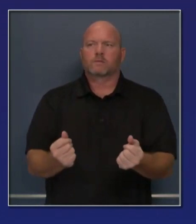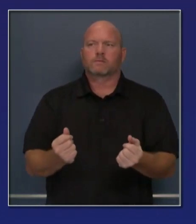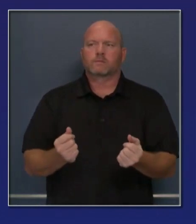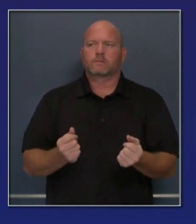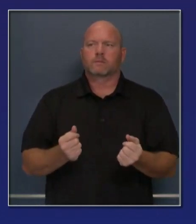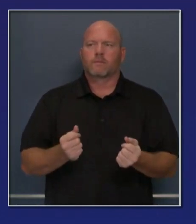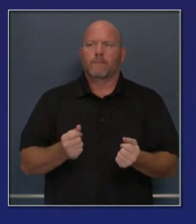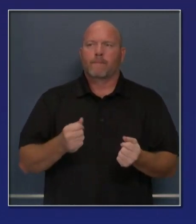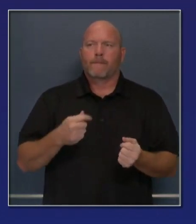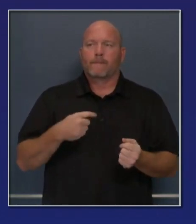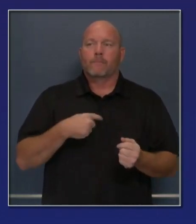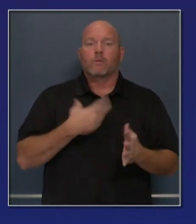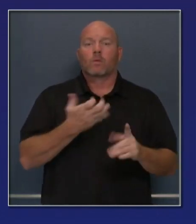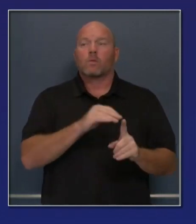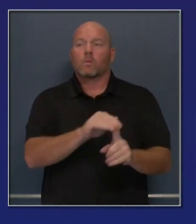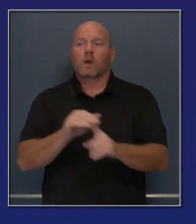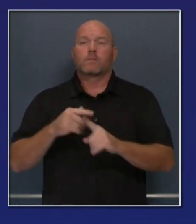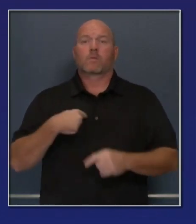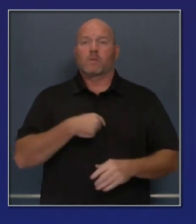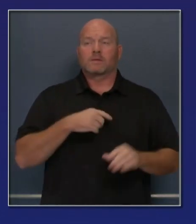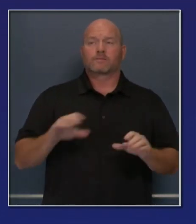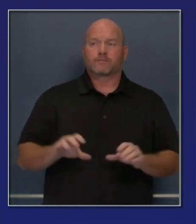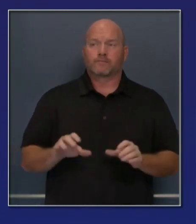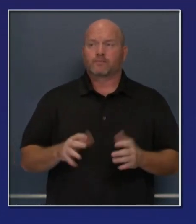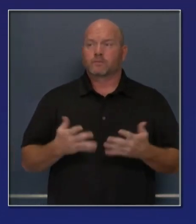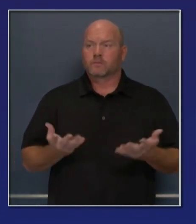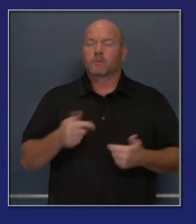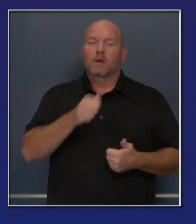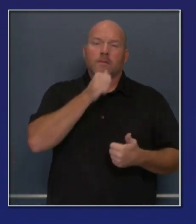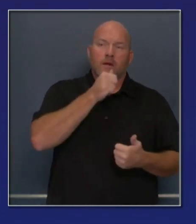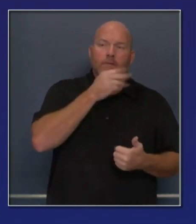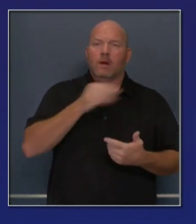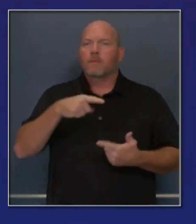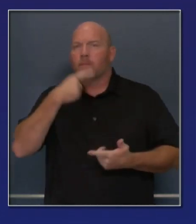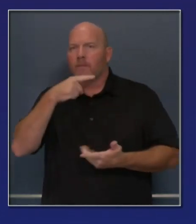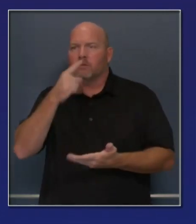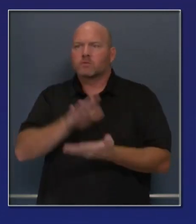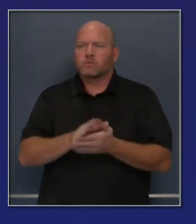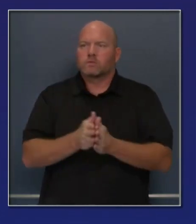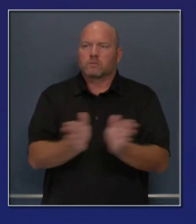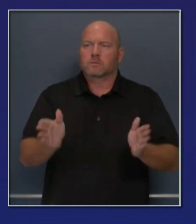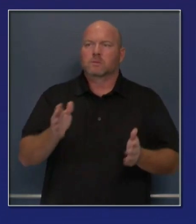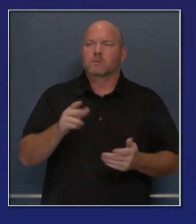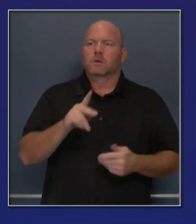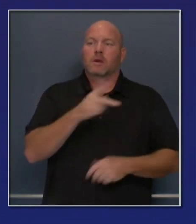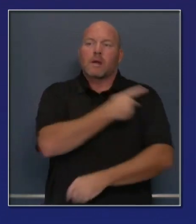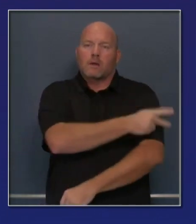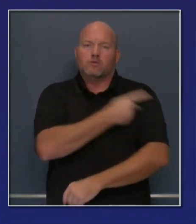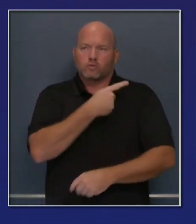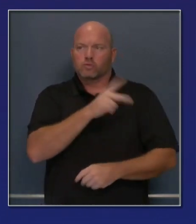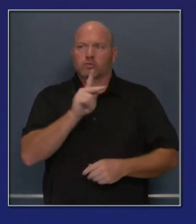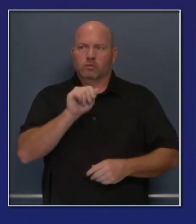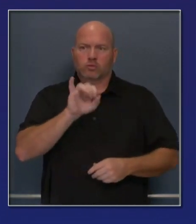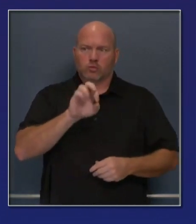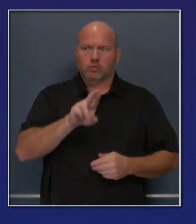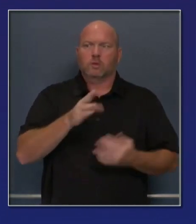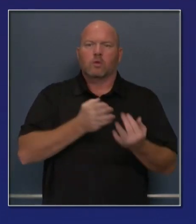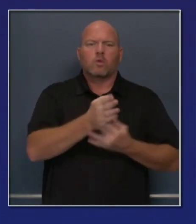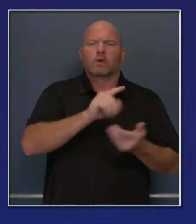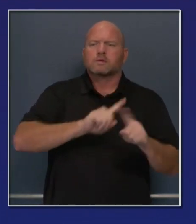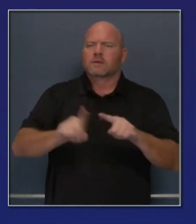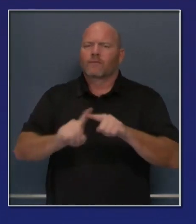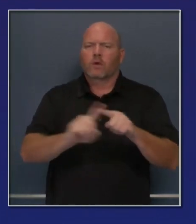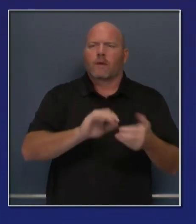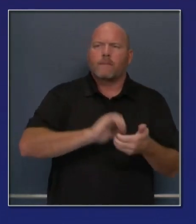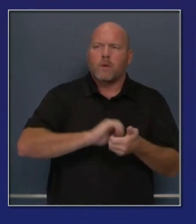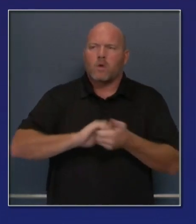did pursue a public-private partnership with Kaiser, many other philanthropic partners, to work with our local entities